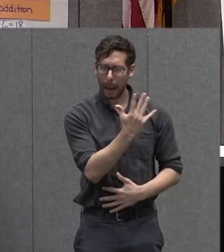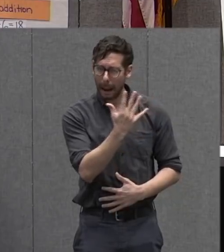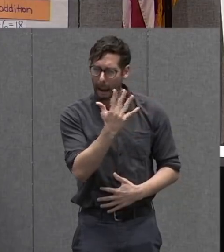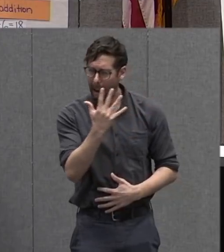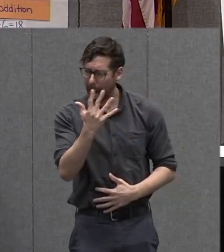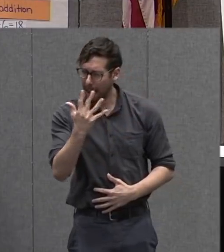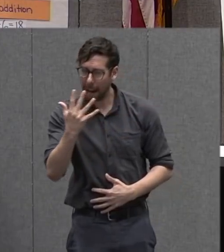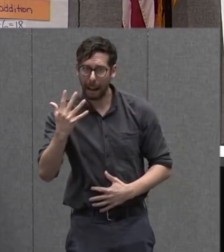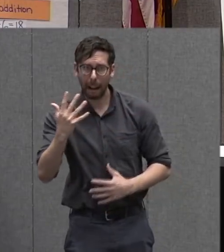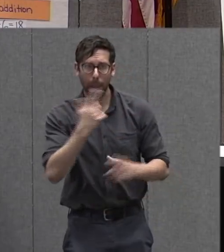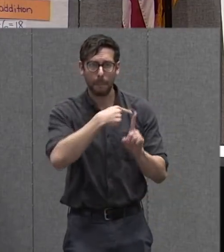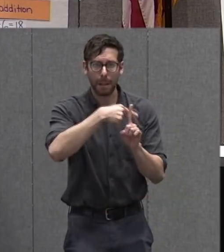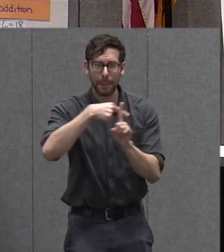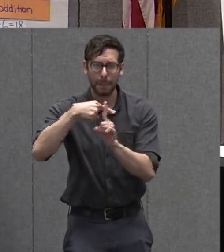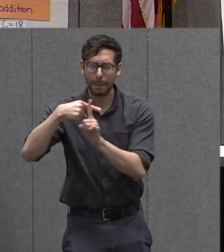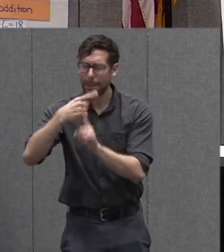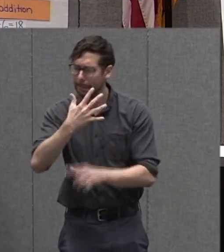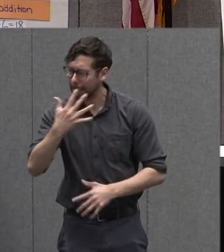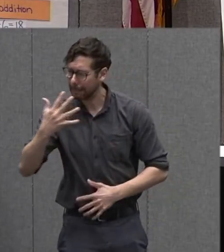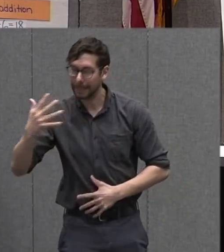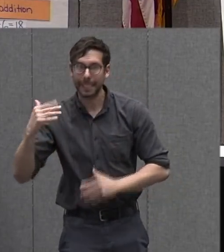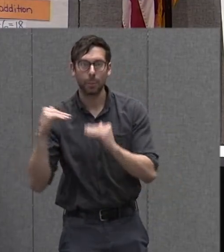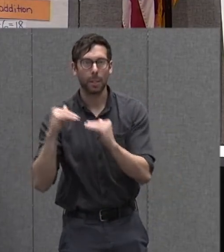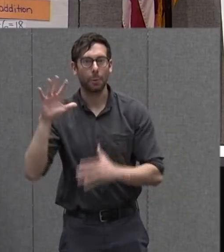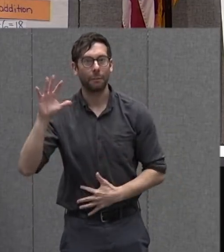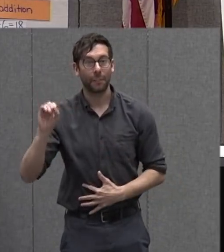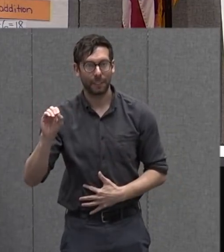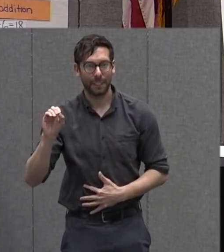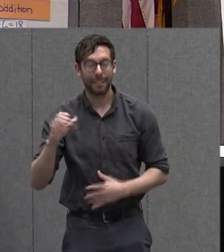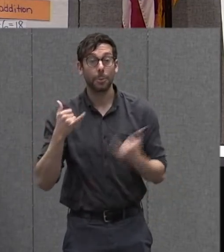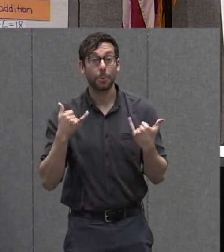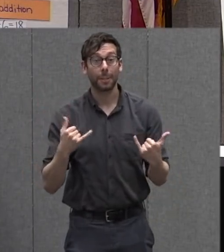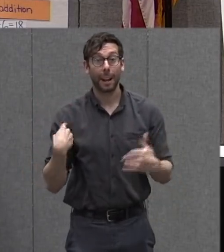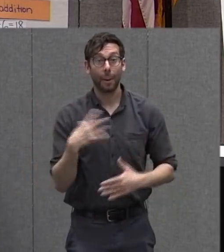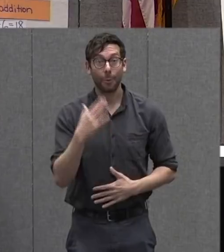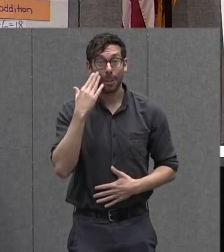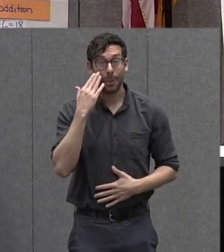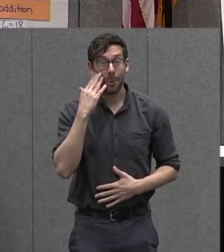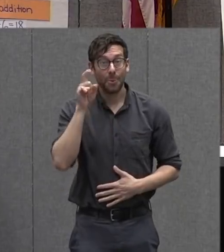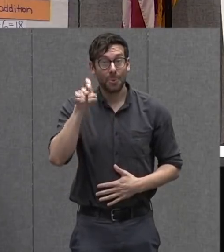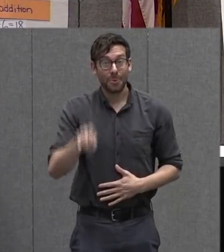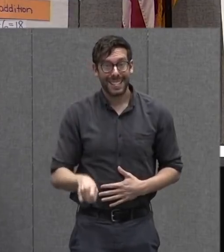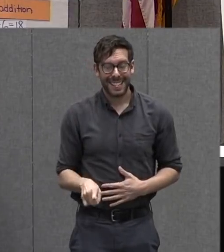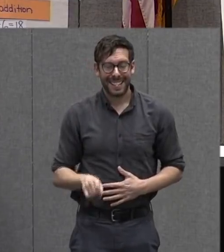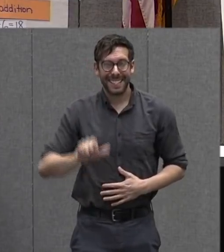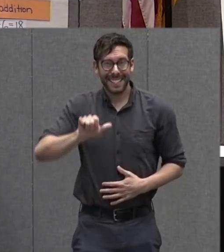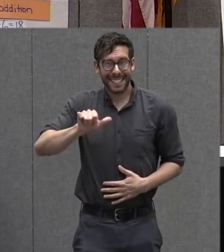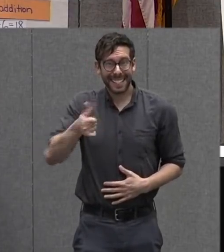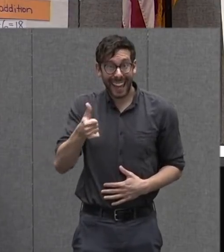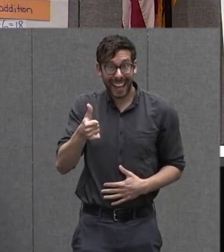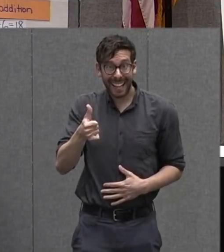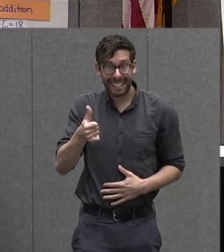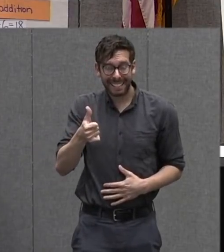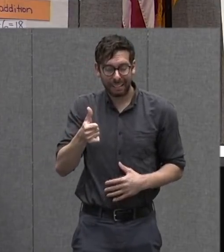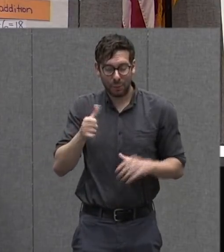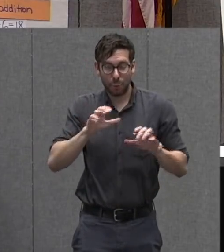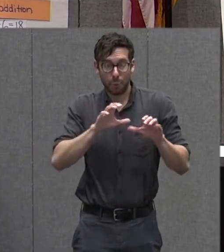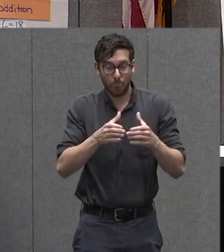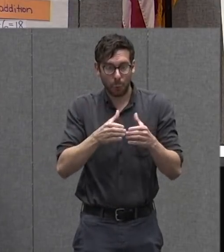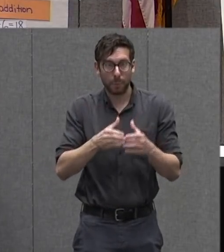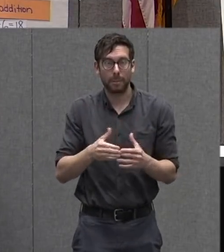takes 10 equal groups of 5 to make 50. And we've showed it with repeated addition. Can we show this